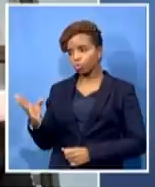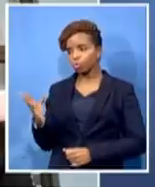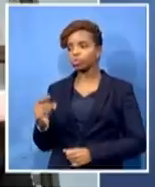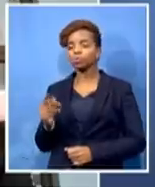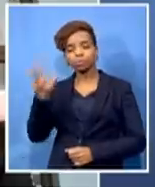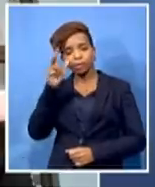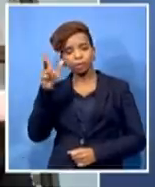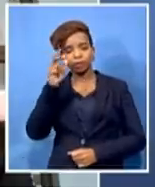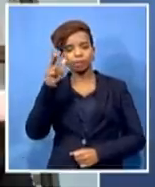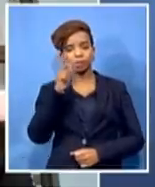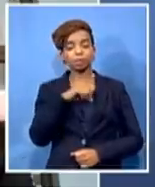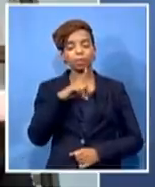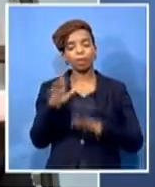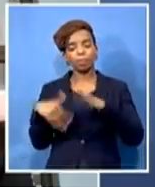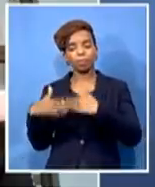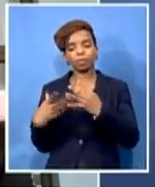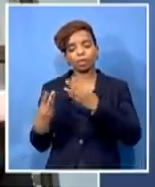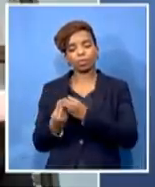we finalize our conversation with you?